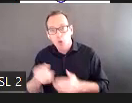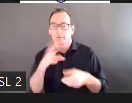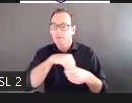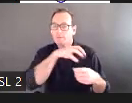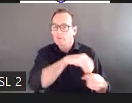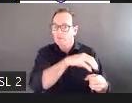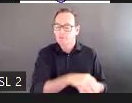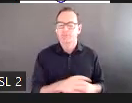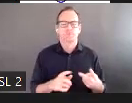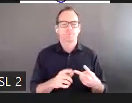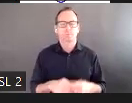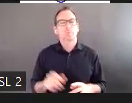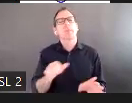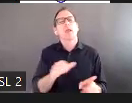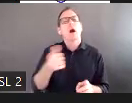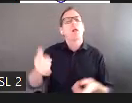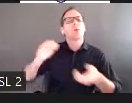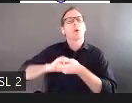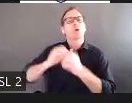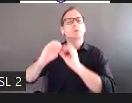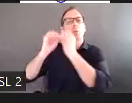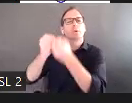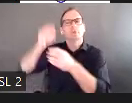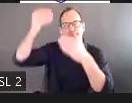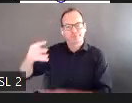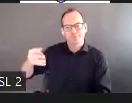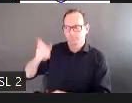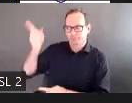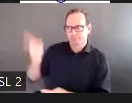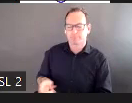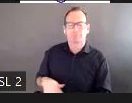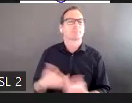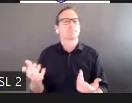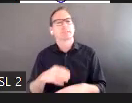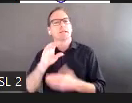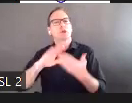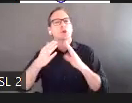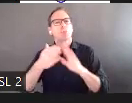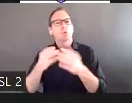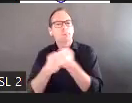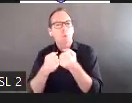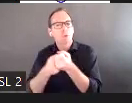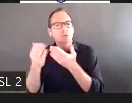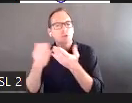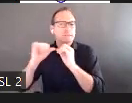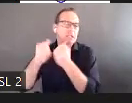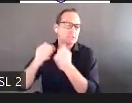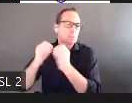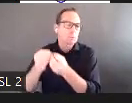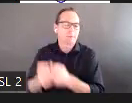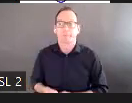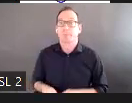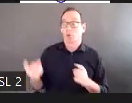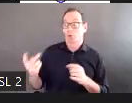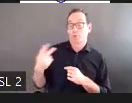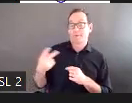Care Access Center partners, assist us with the early stages of the risk. So we're risk assessing together.